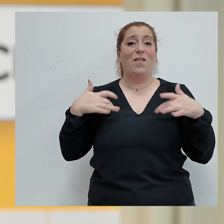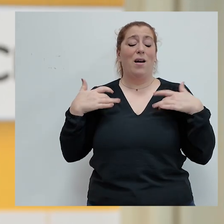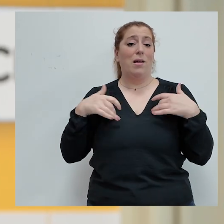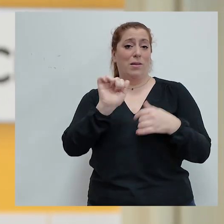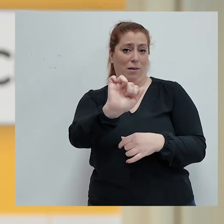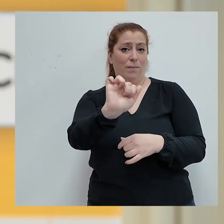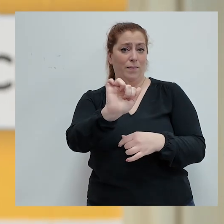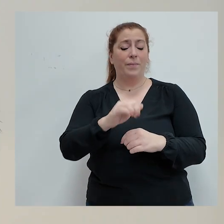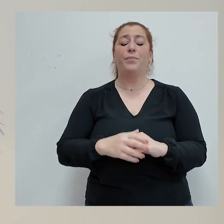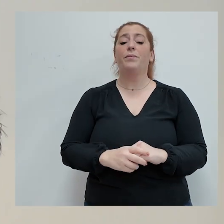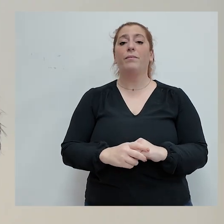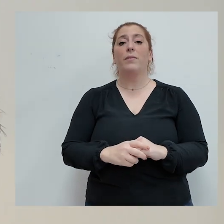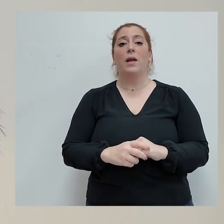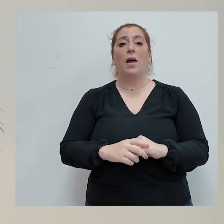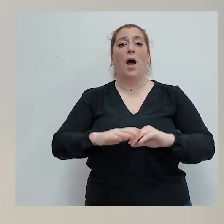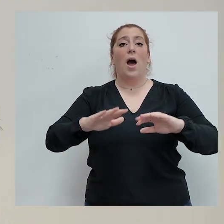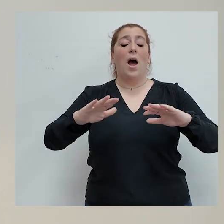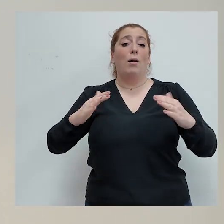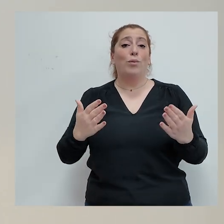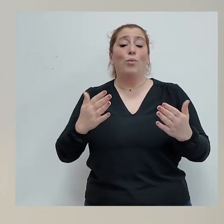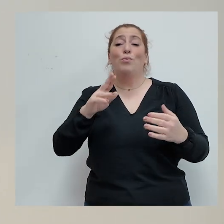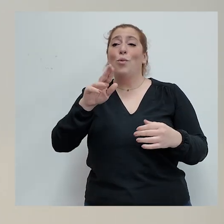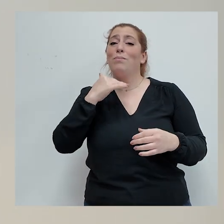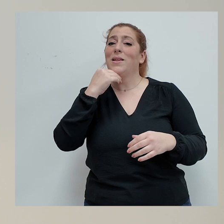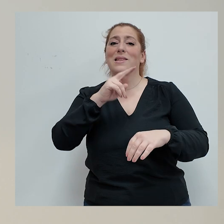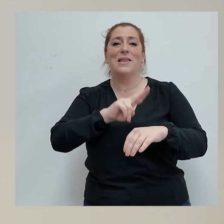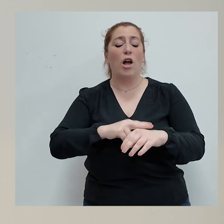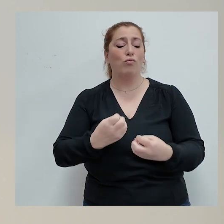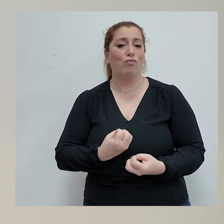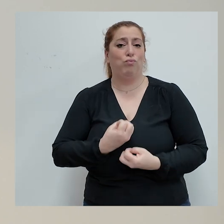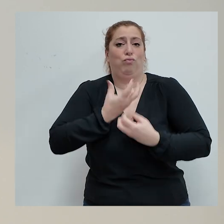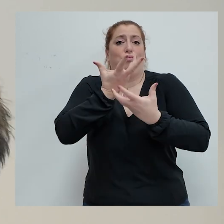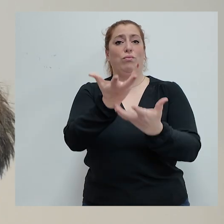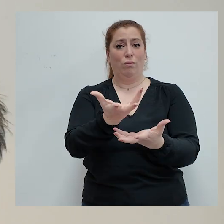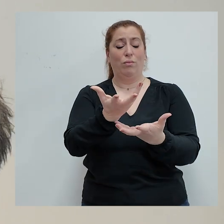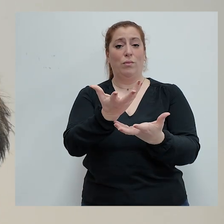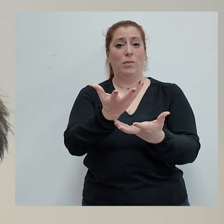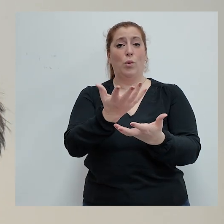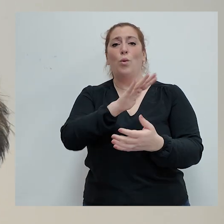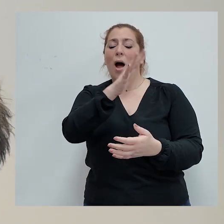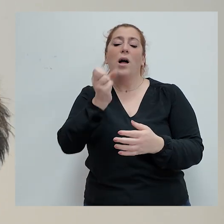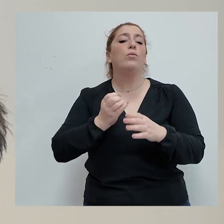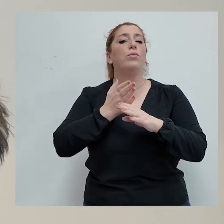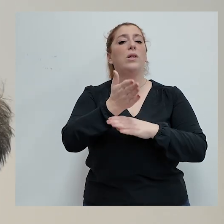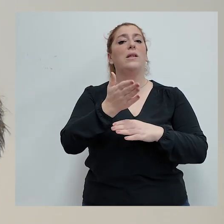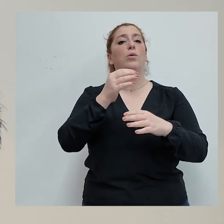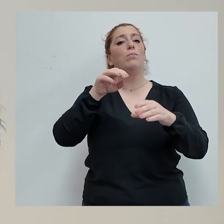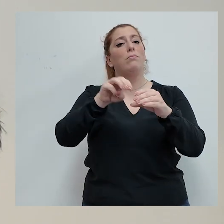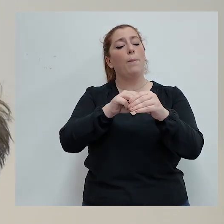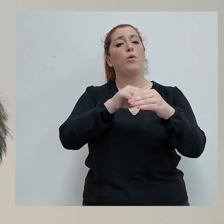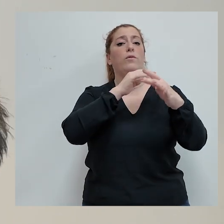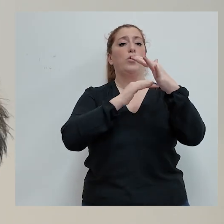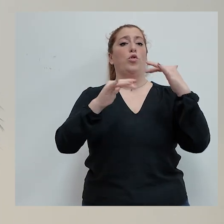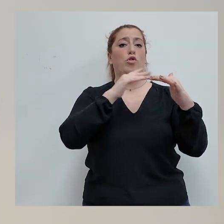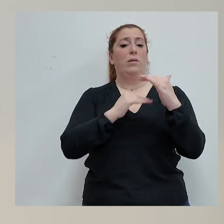for your own life. And you cannot speak up. And we all have the right to be part of society.